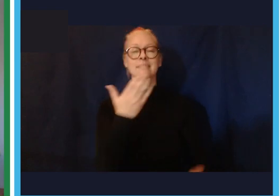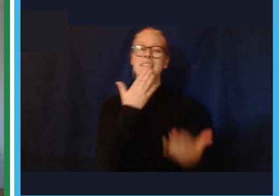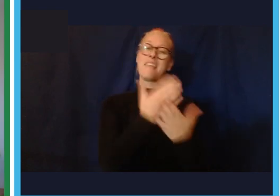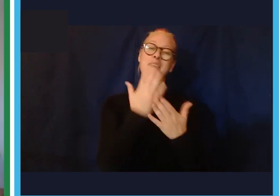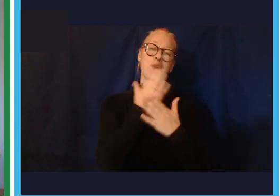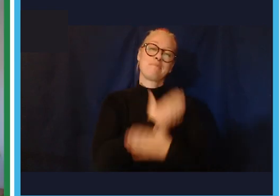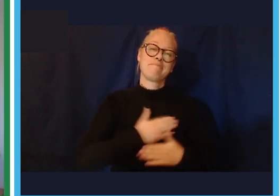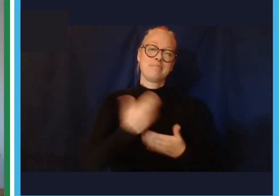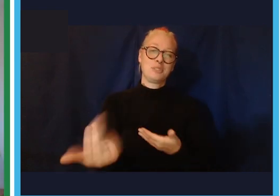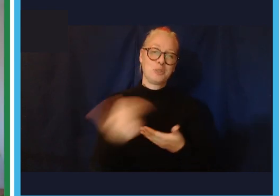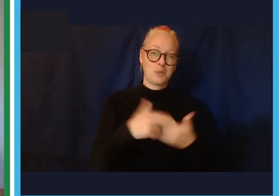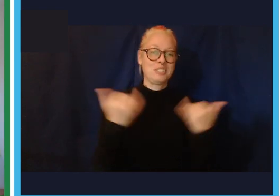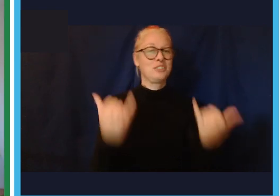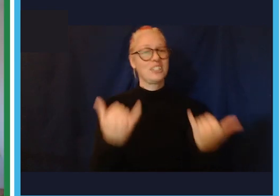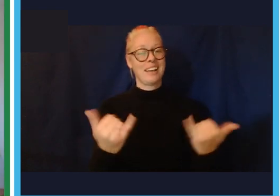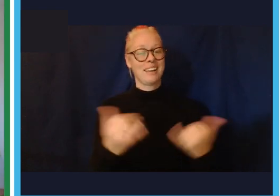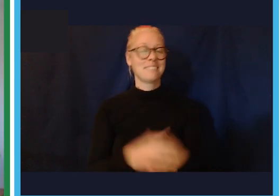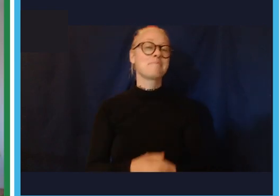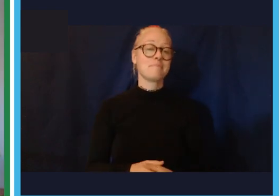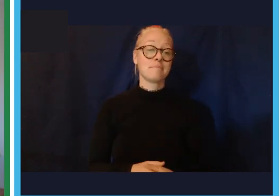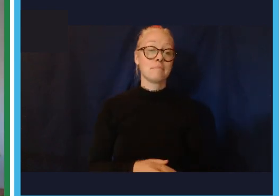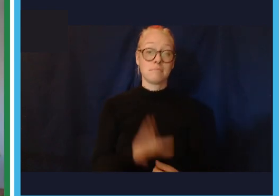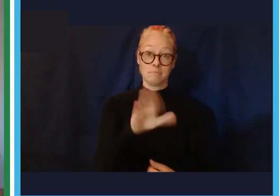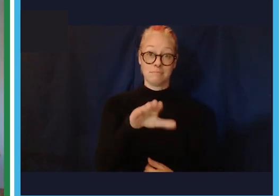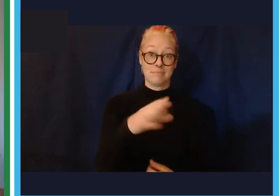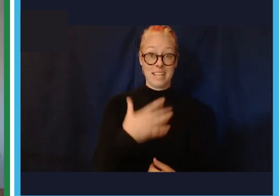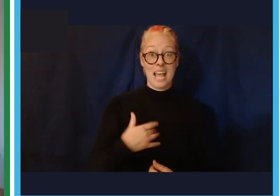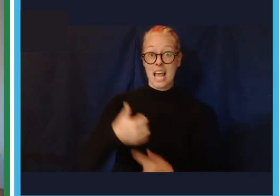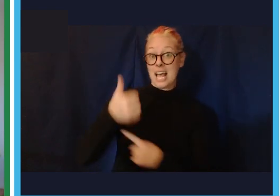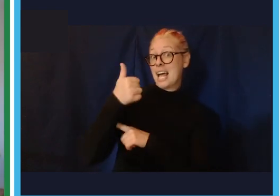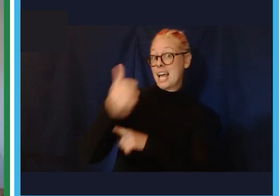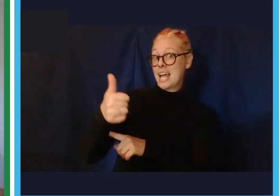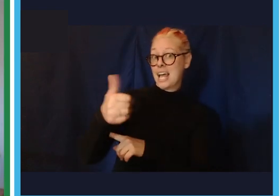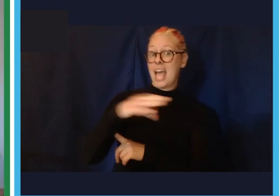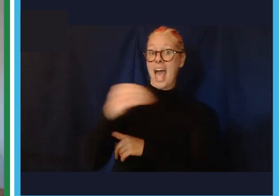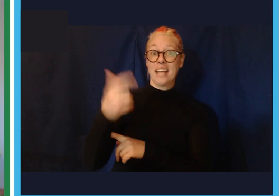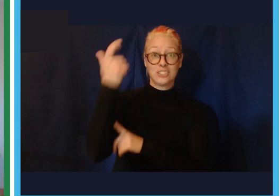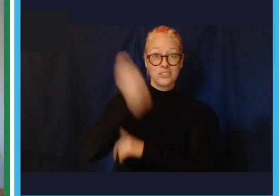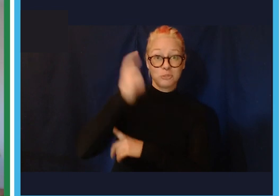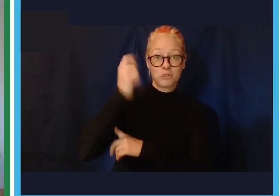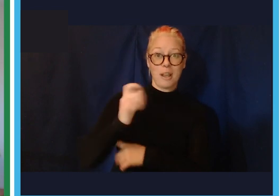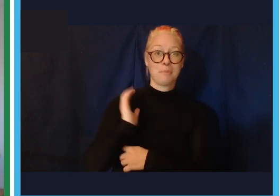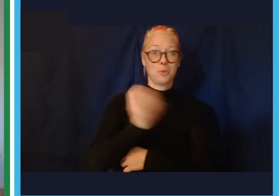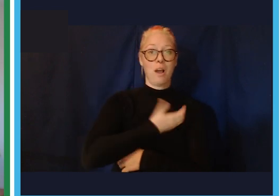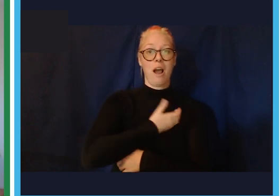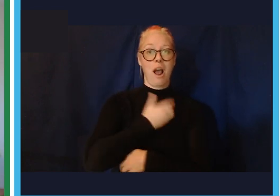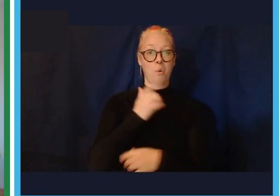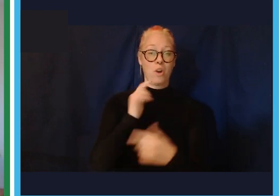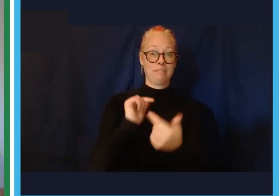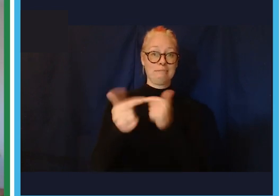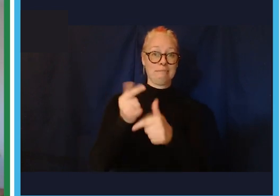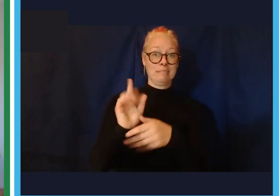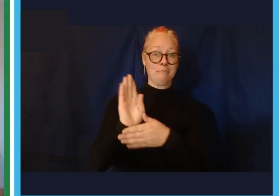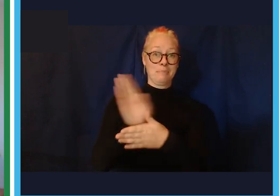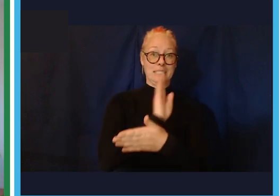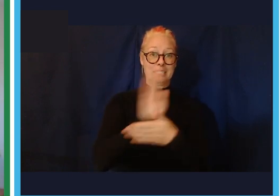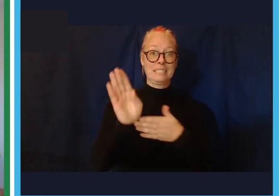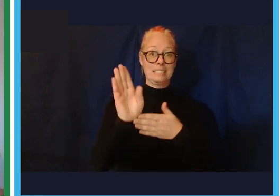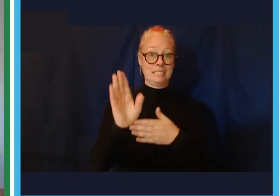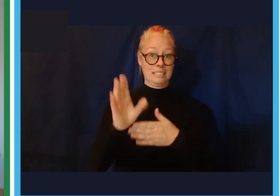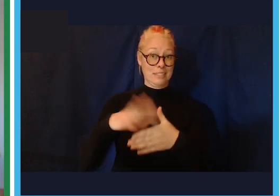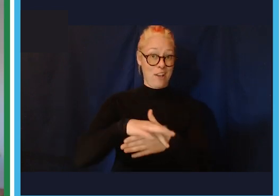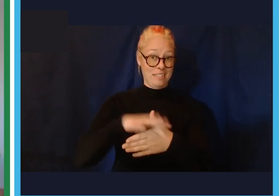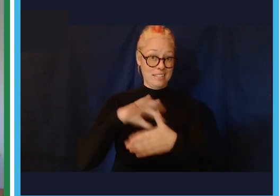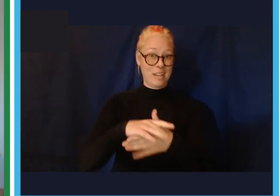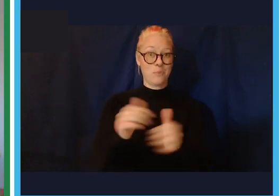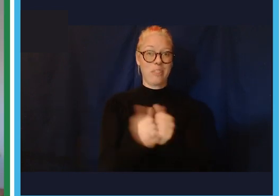If you want more information about IWSCC in general and what we do to support disabled and veteran-owned businesses, you can visit us on our website